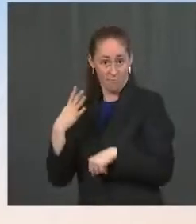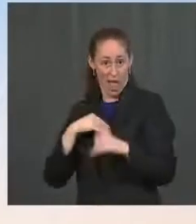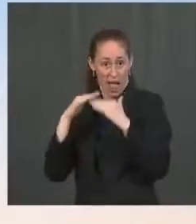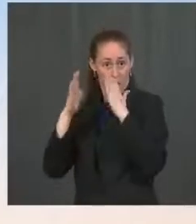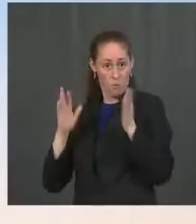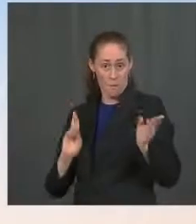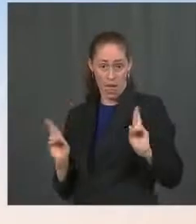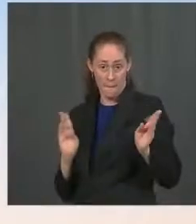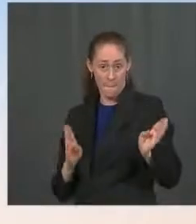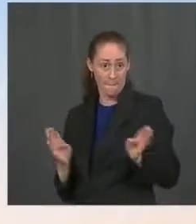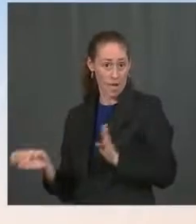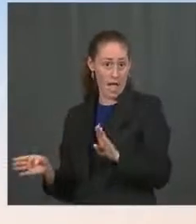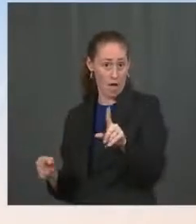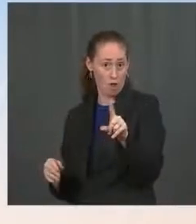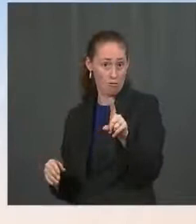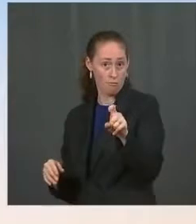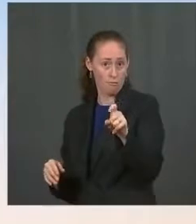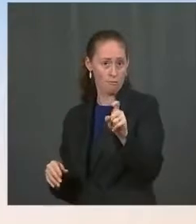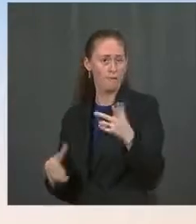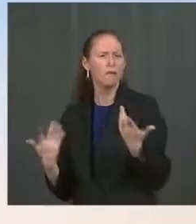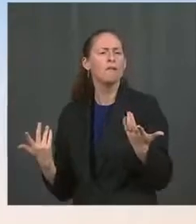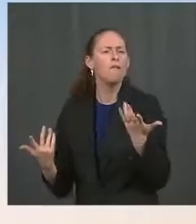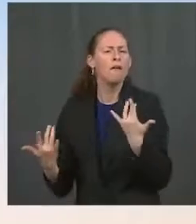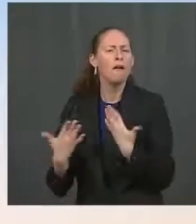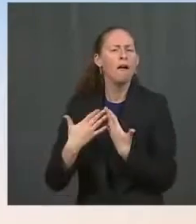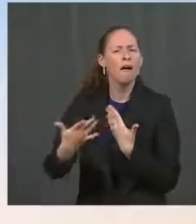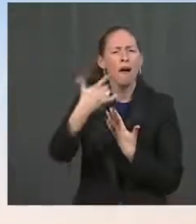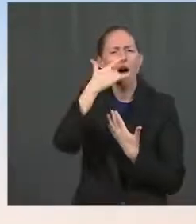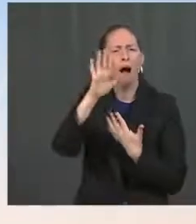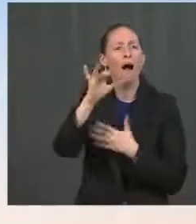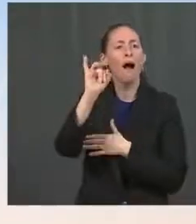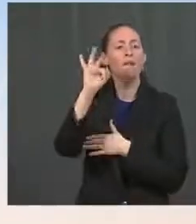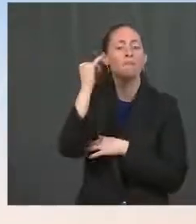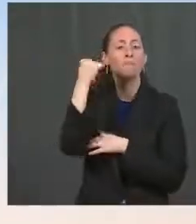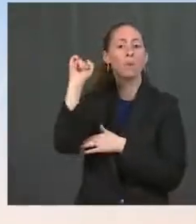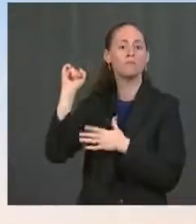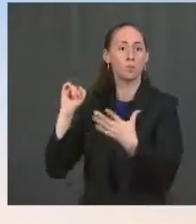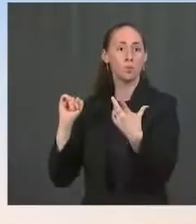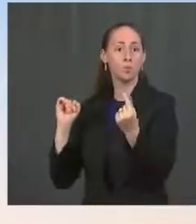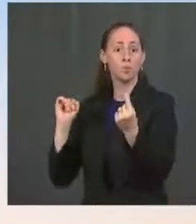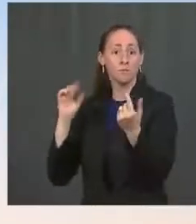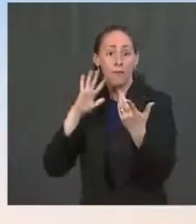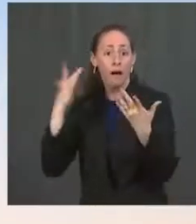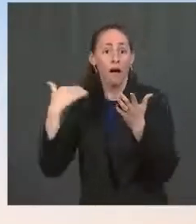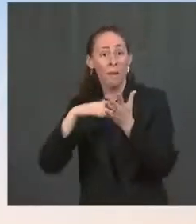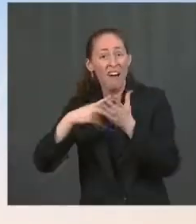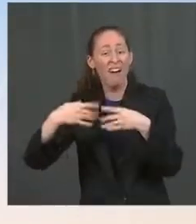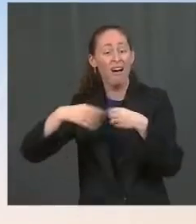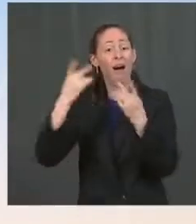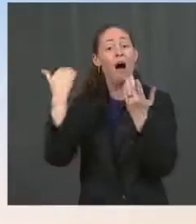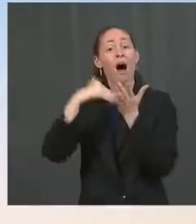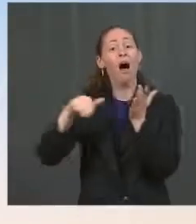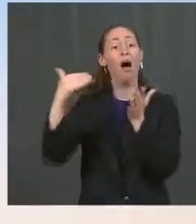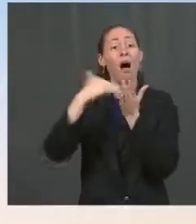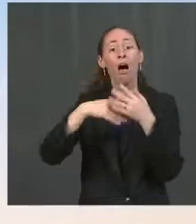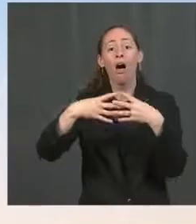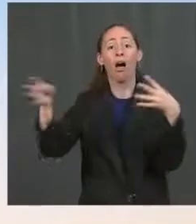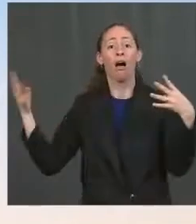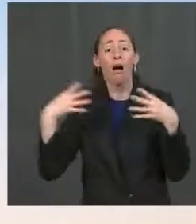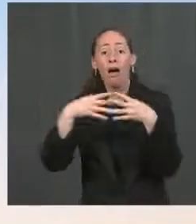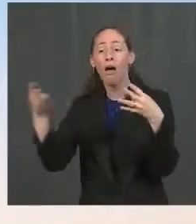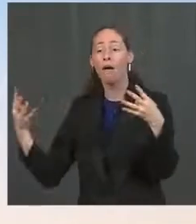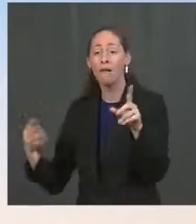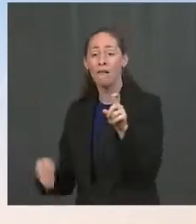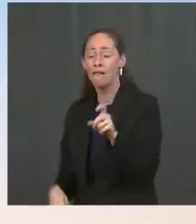every time there's a new First Amendment demonstration? Well, I would say first that the leaders on Capitol Hill, they take steps